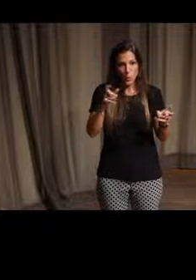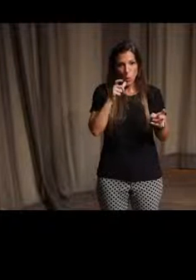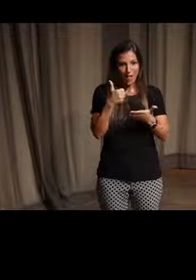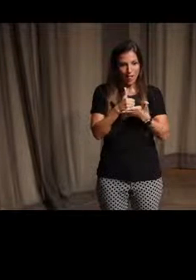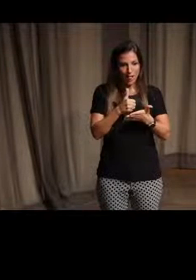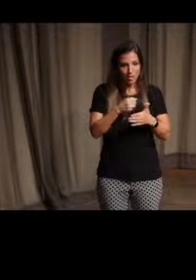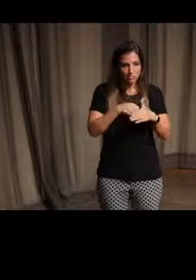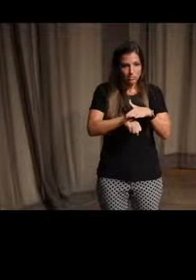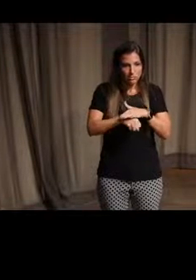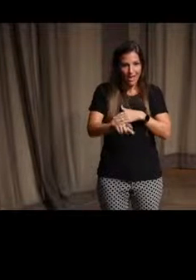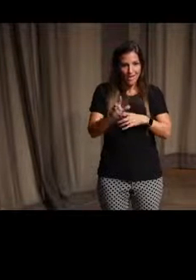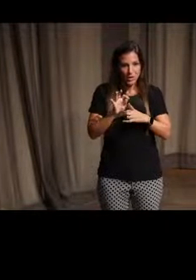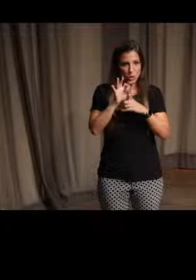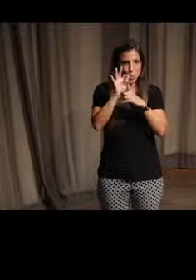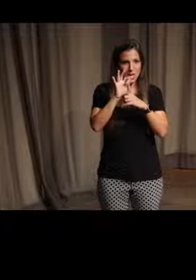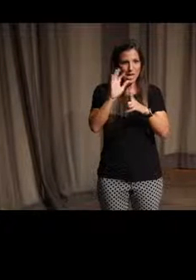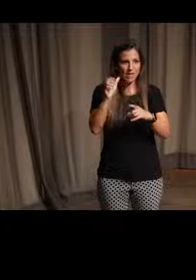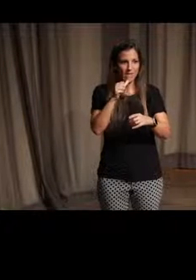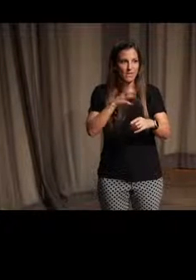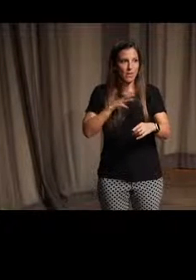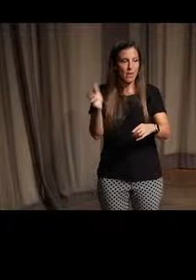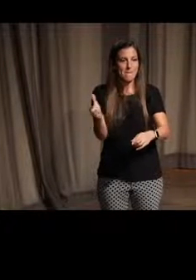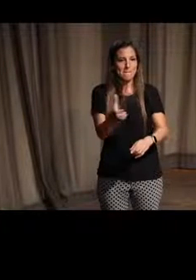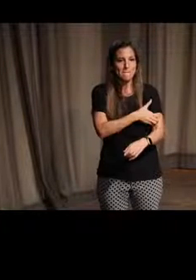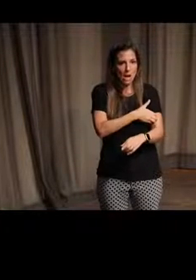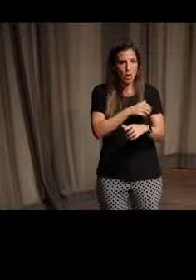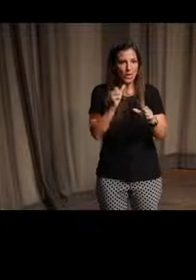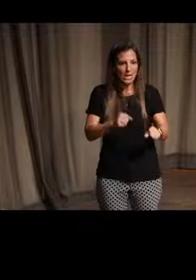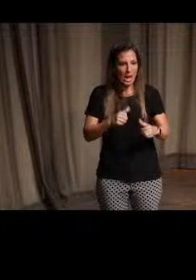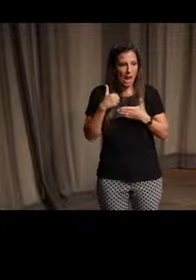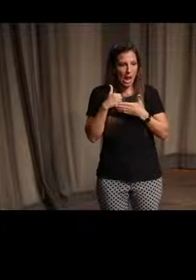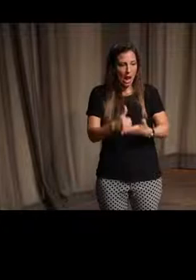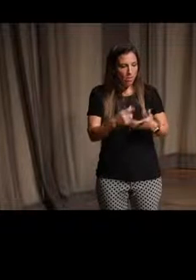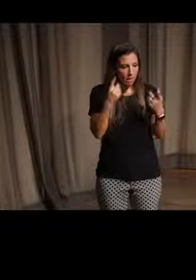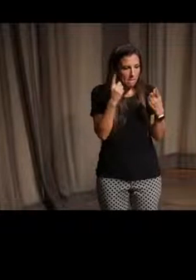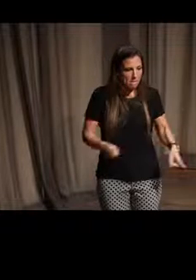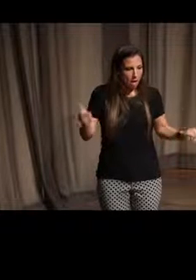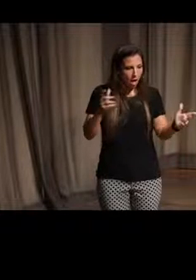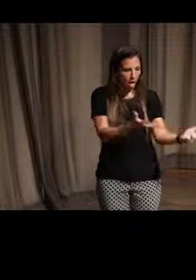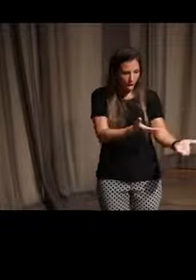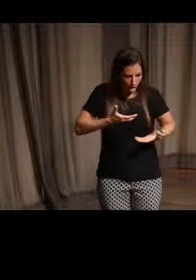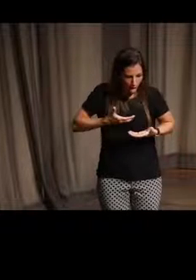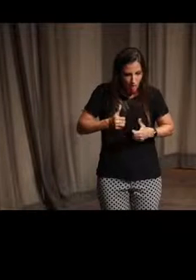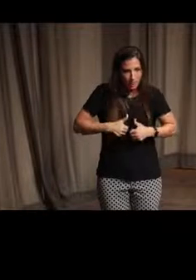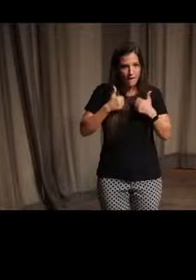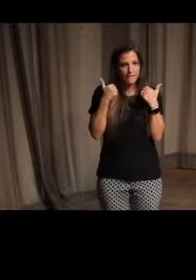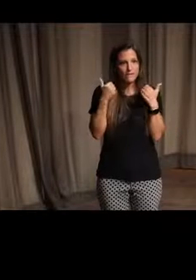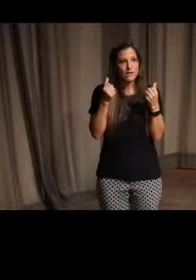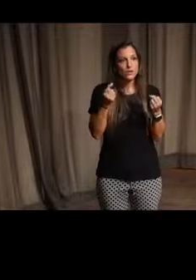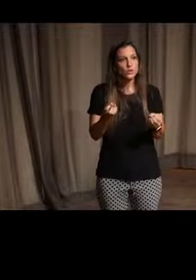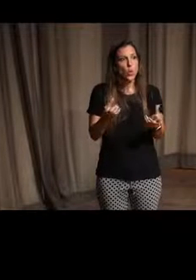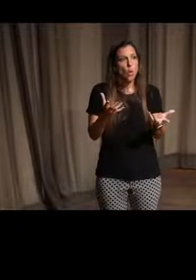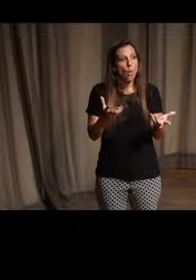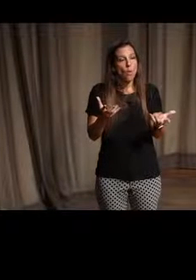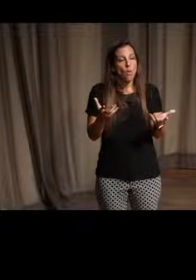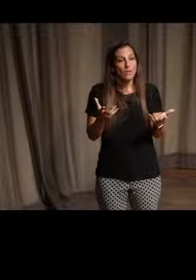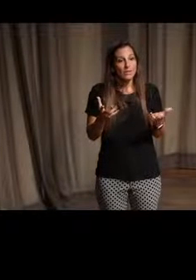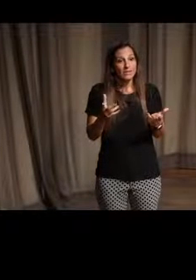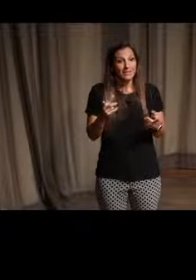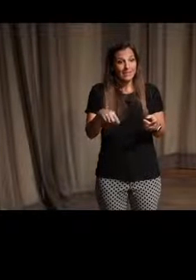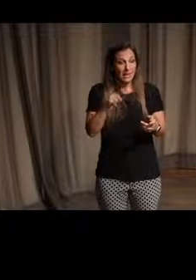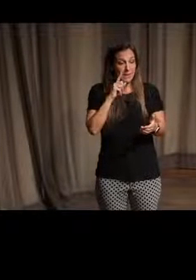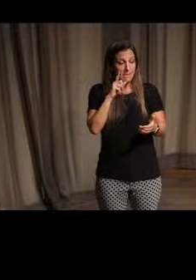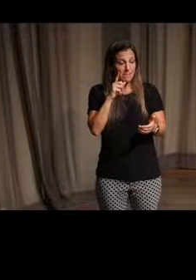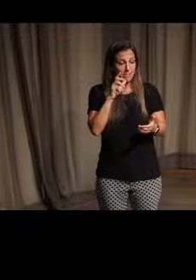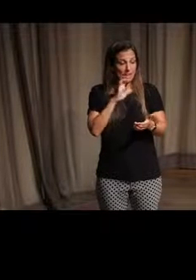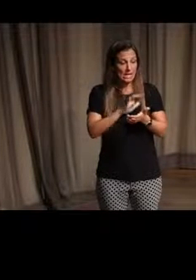a unique female power because we can give life. And midwives believe that birth can be